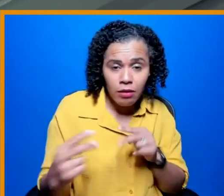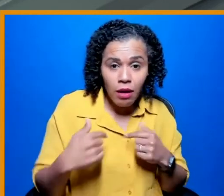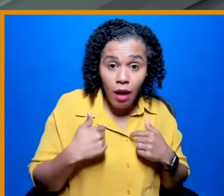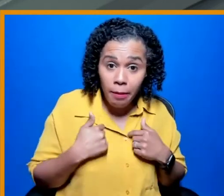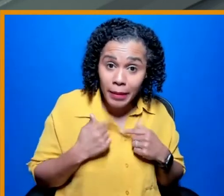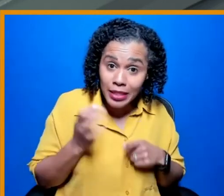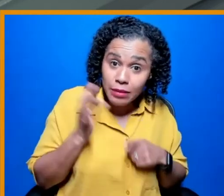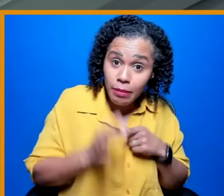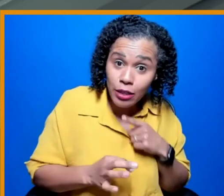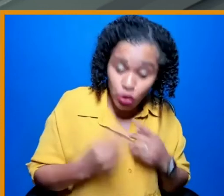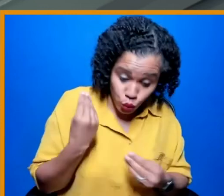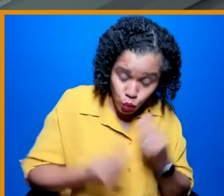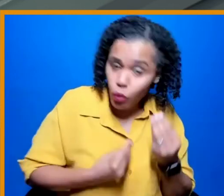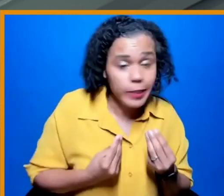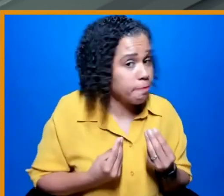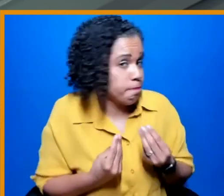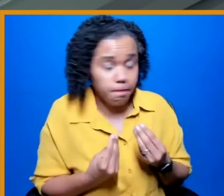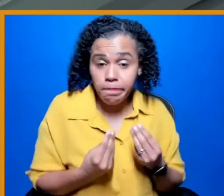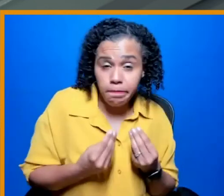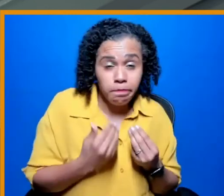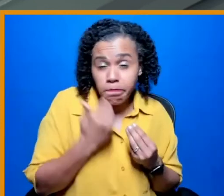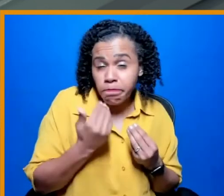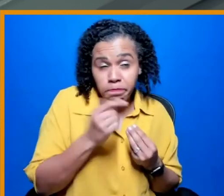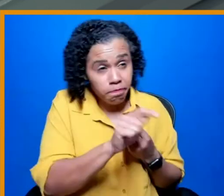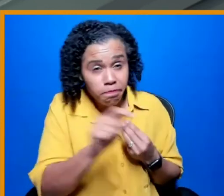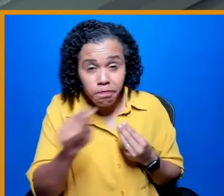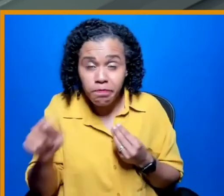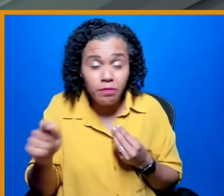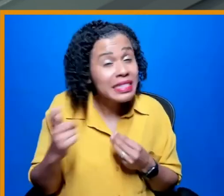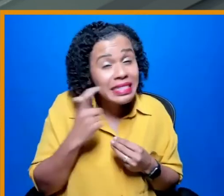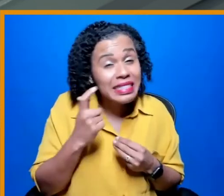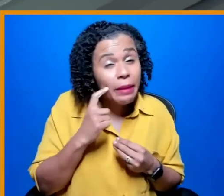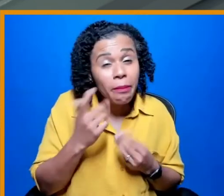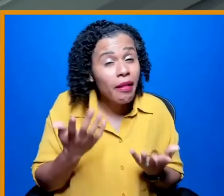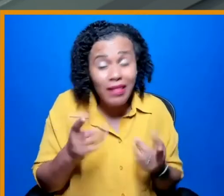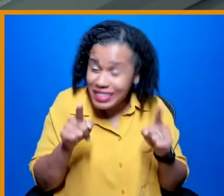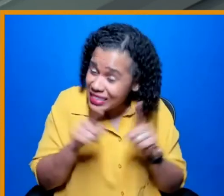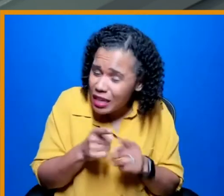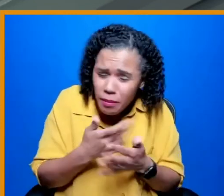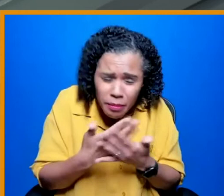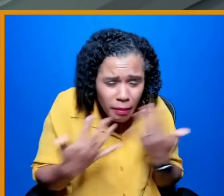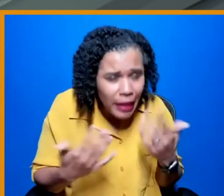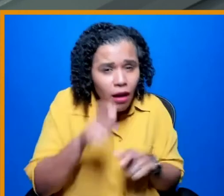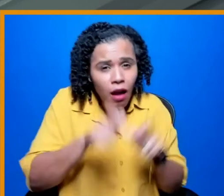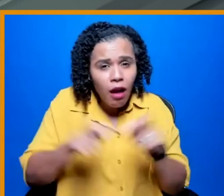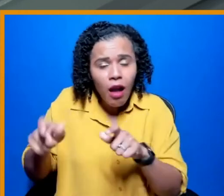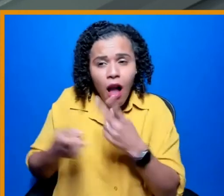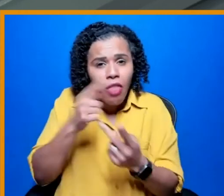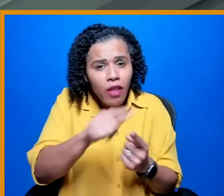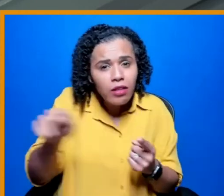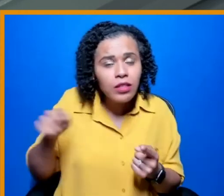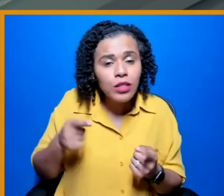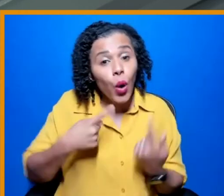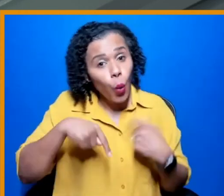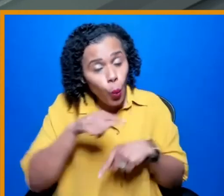here, unfortunately. It's actually quite simple, just like so many others. We followed